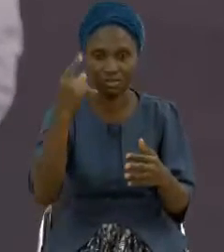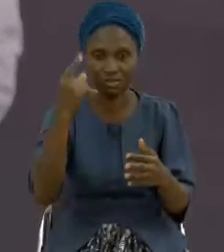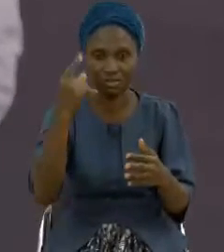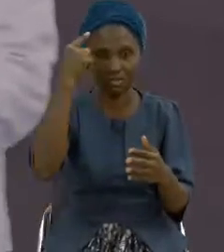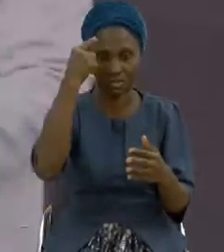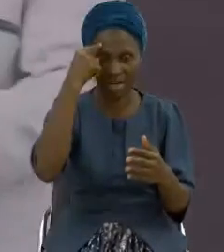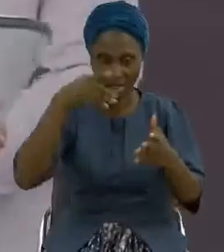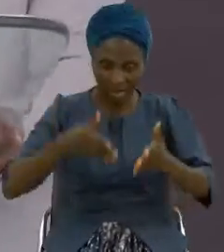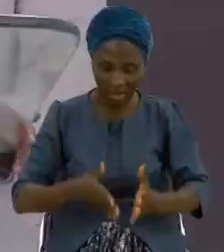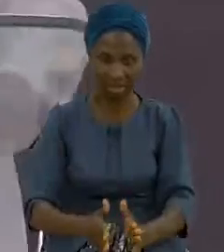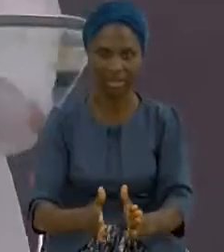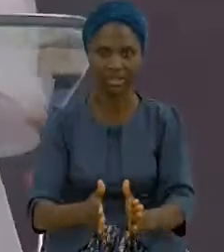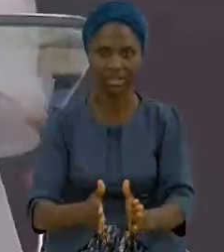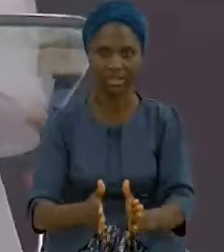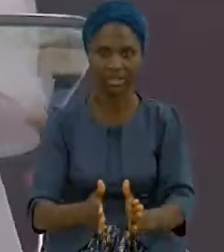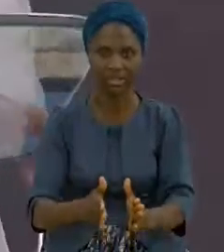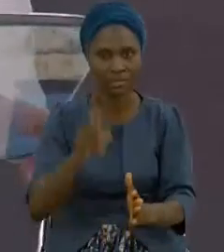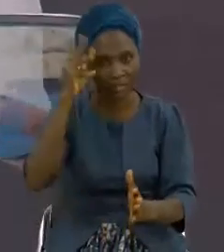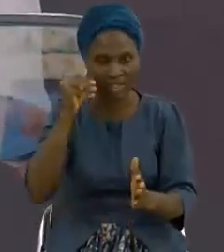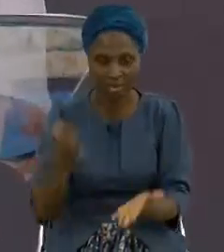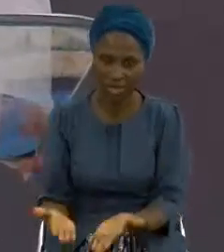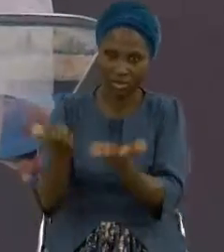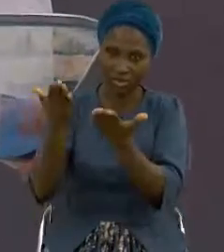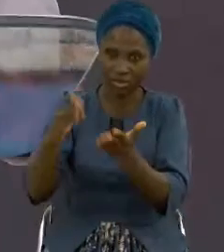better than themselves.